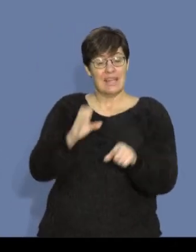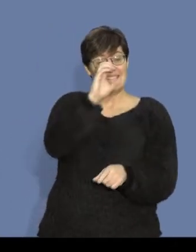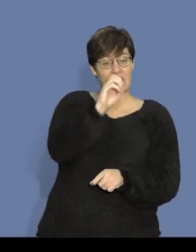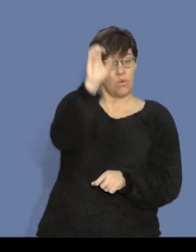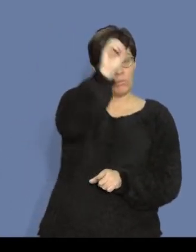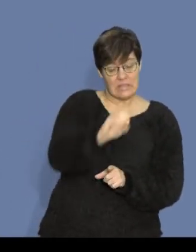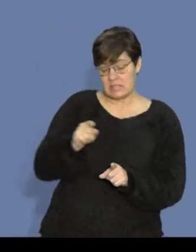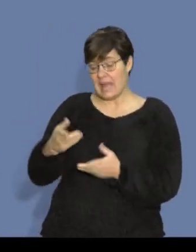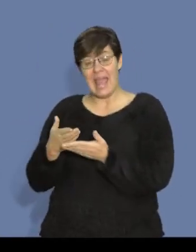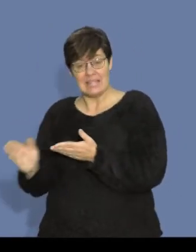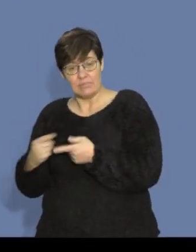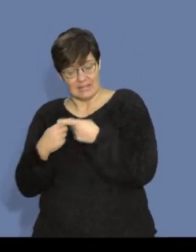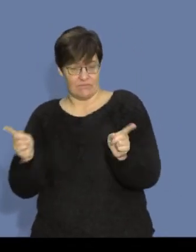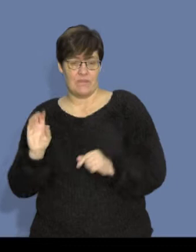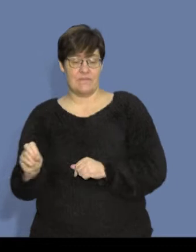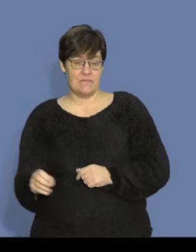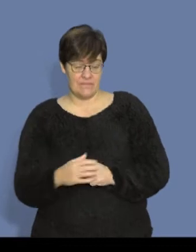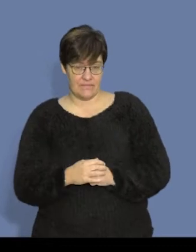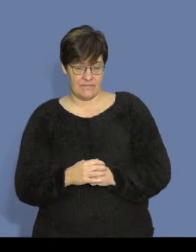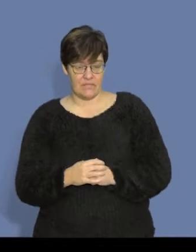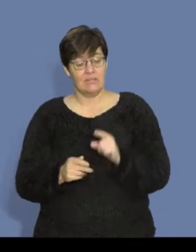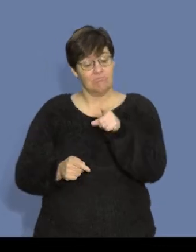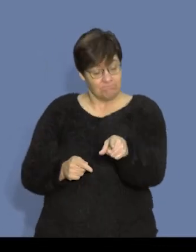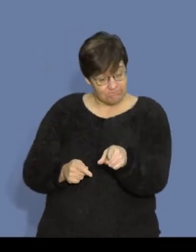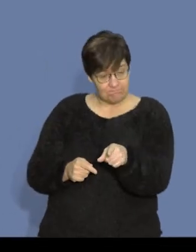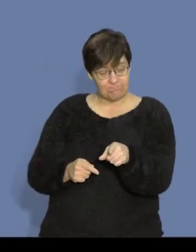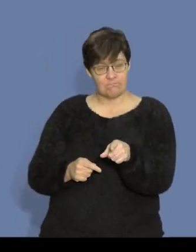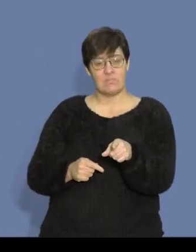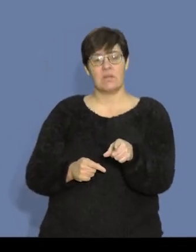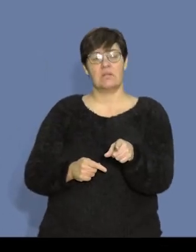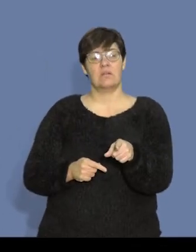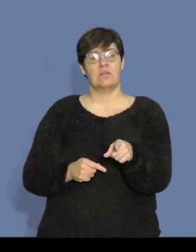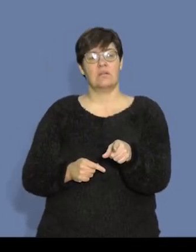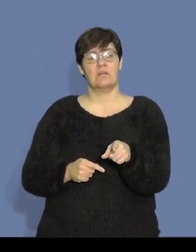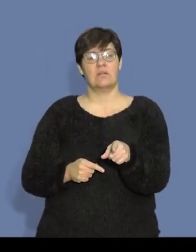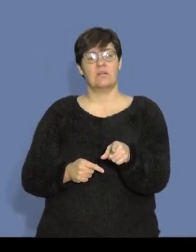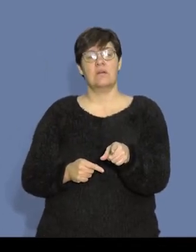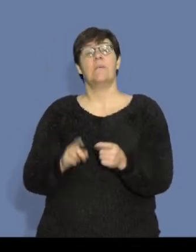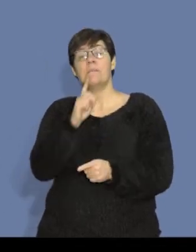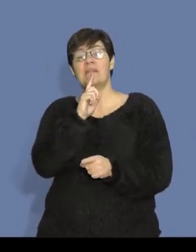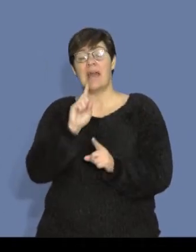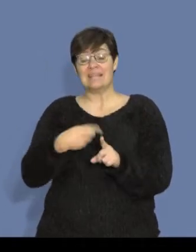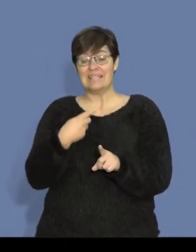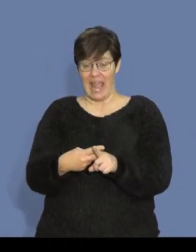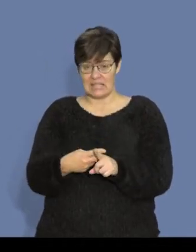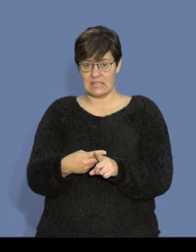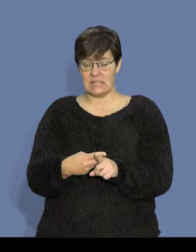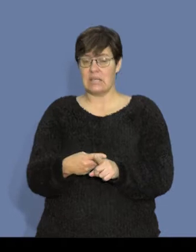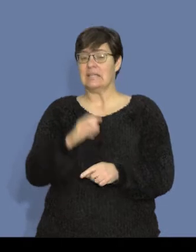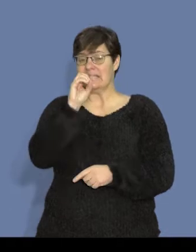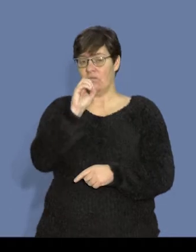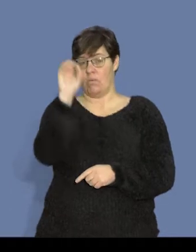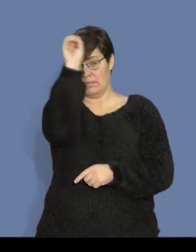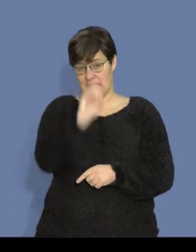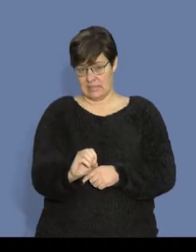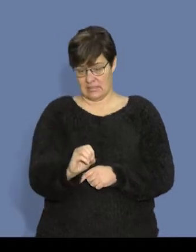zero-rated and exempted, right? We know that zero-rated, the rate of VAT, the tax rate is 0%. Remember